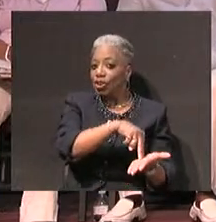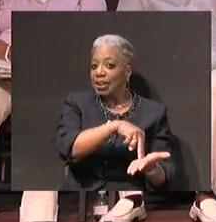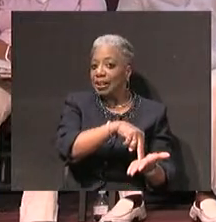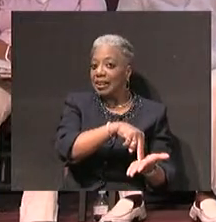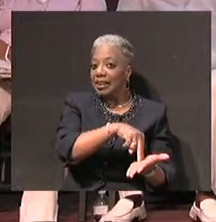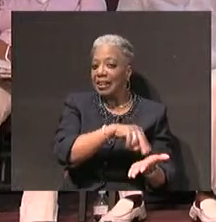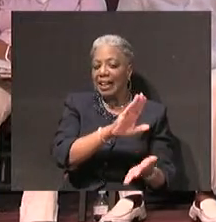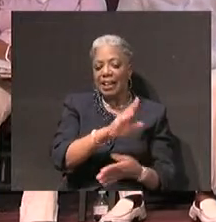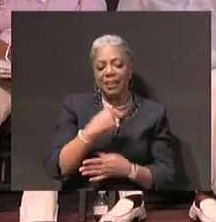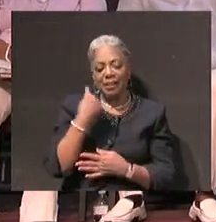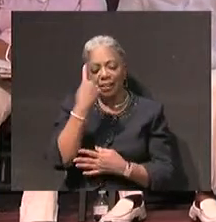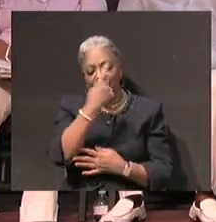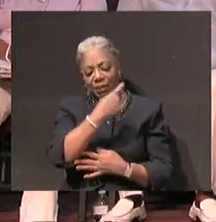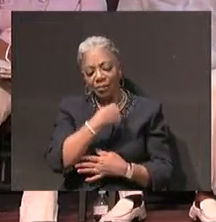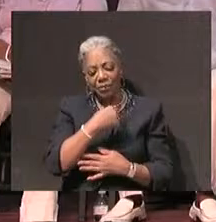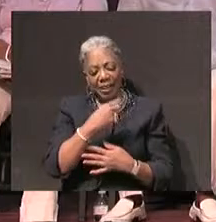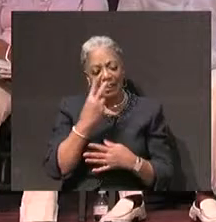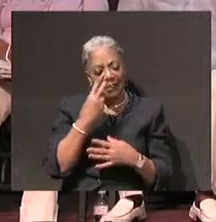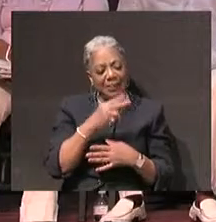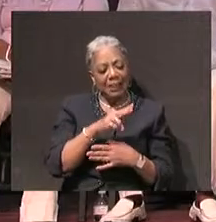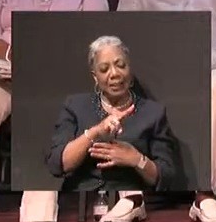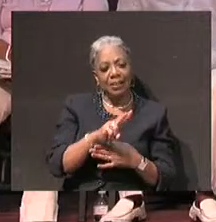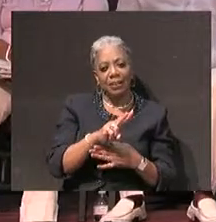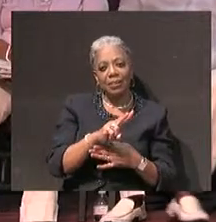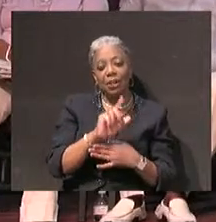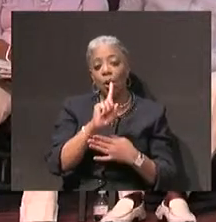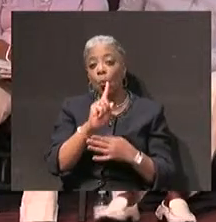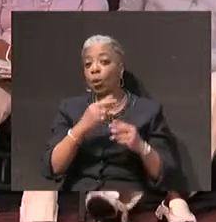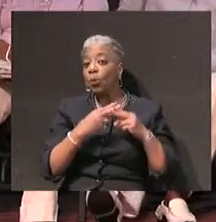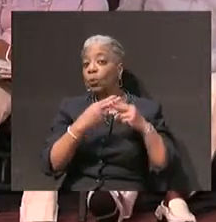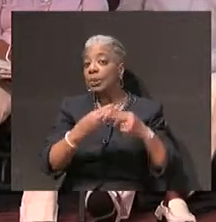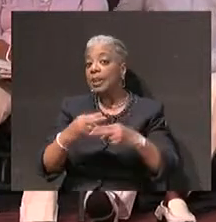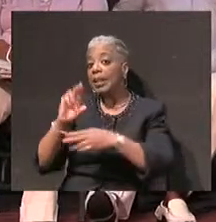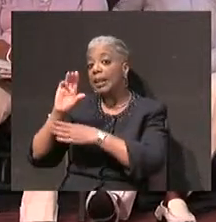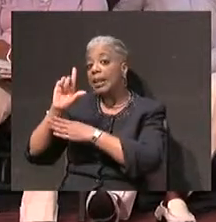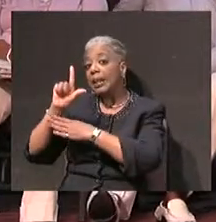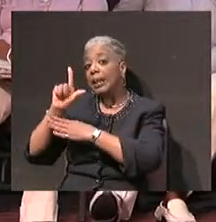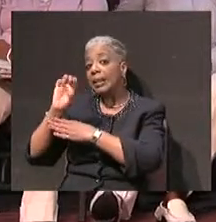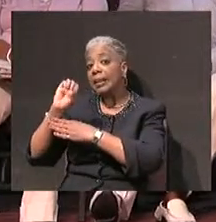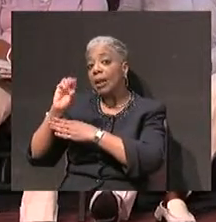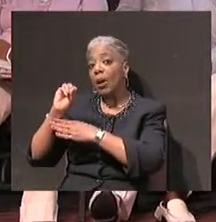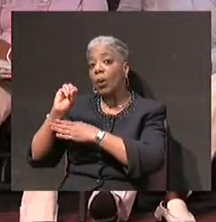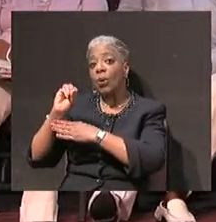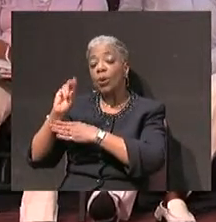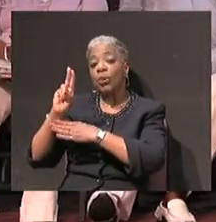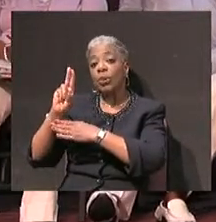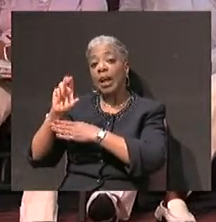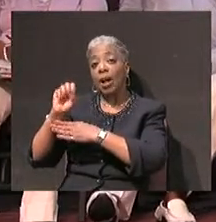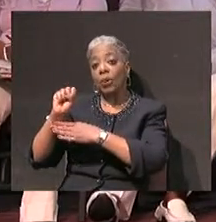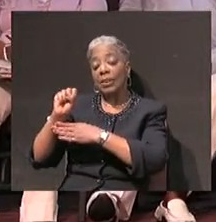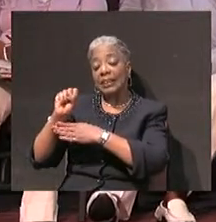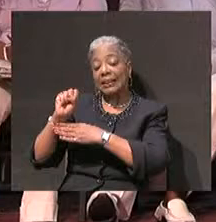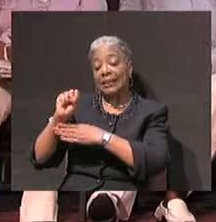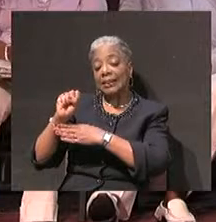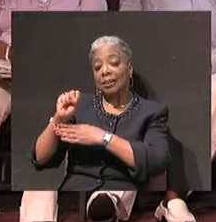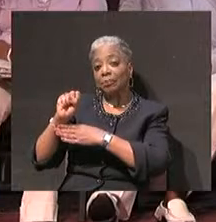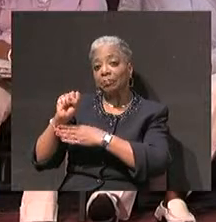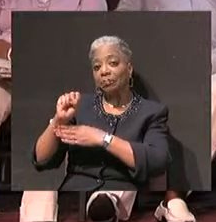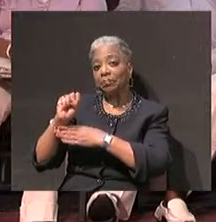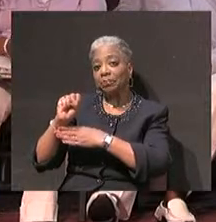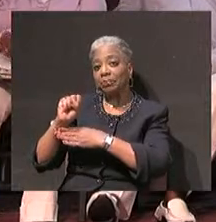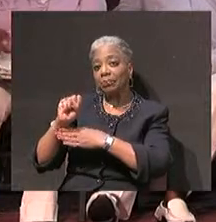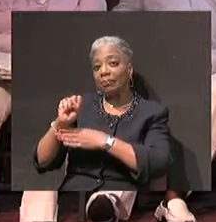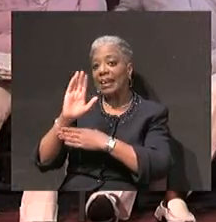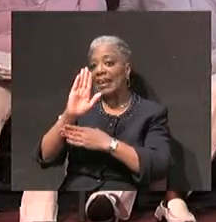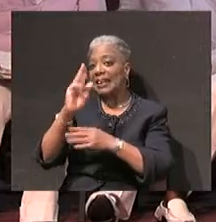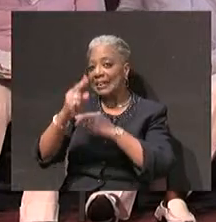one of them named Cleopas. Now, tradition teaches us that Cleopas, you might want to line